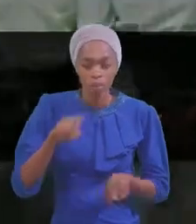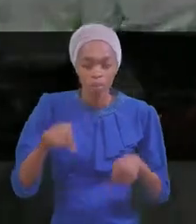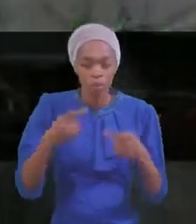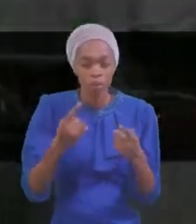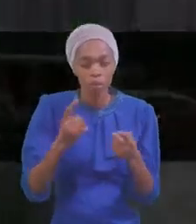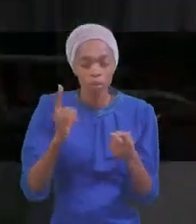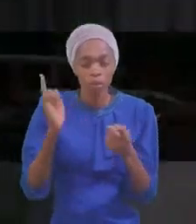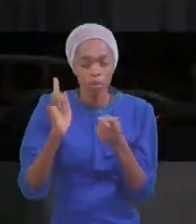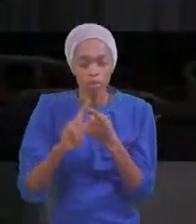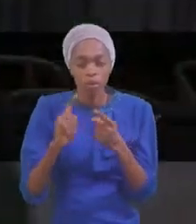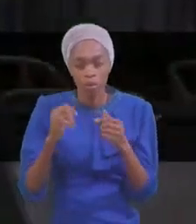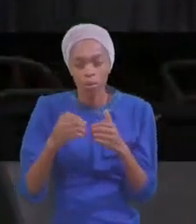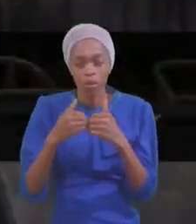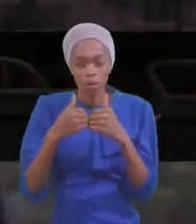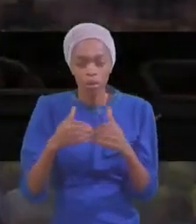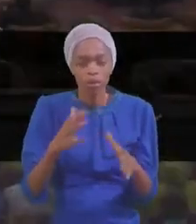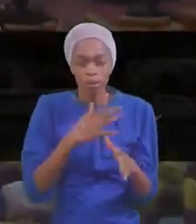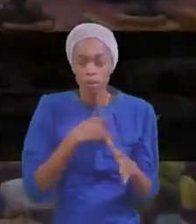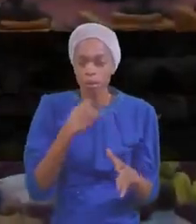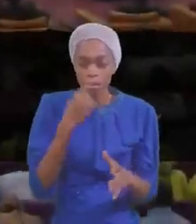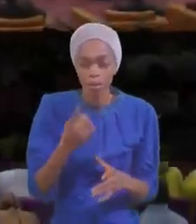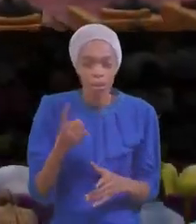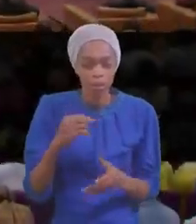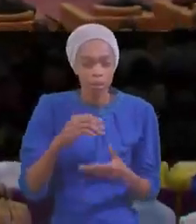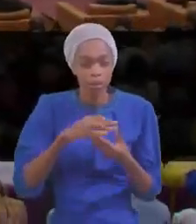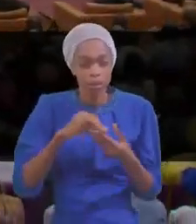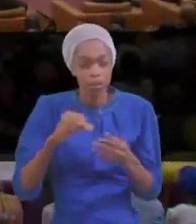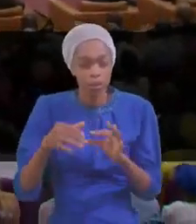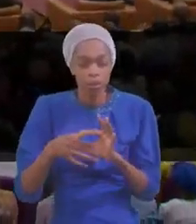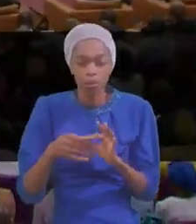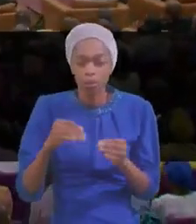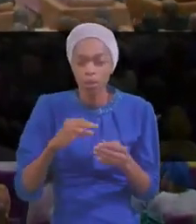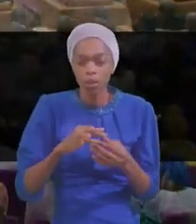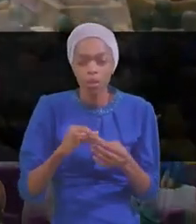Will you go to the Lord and tell the